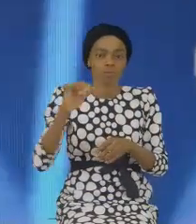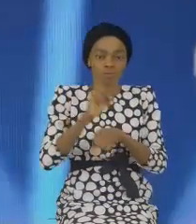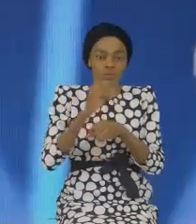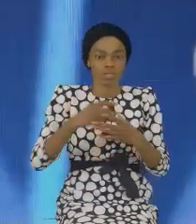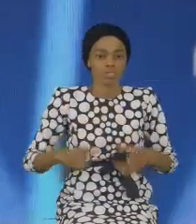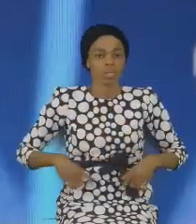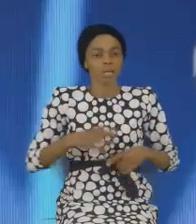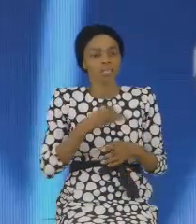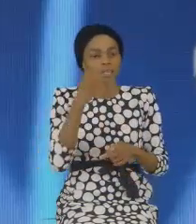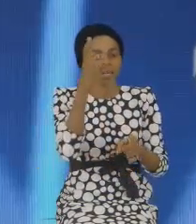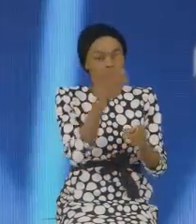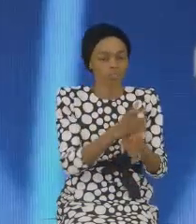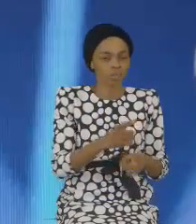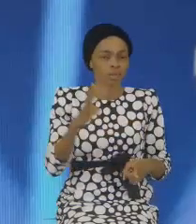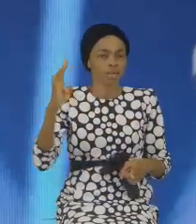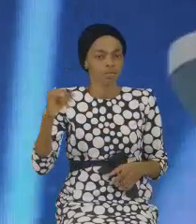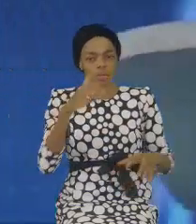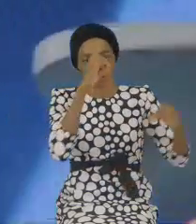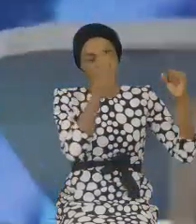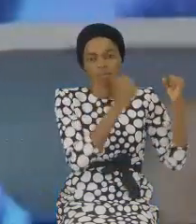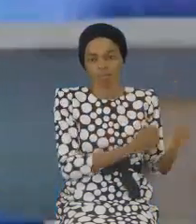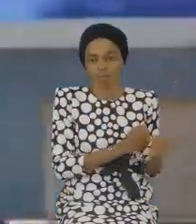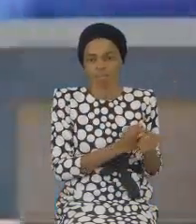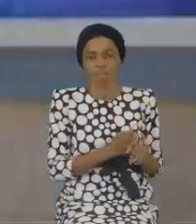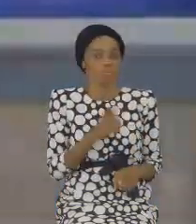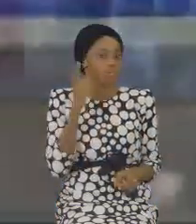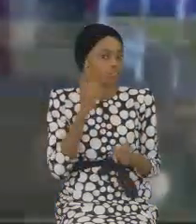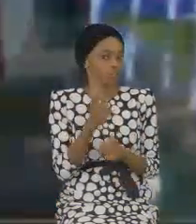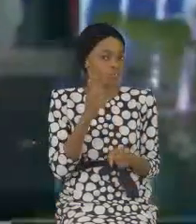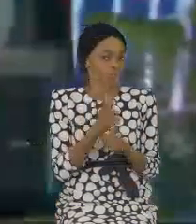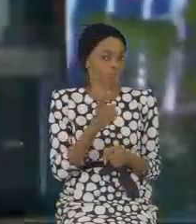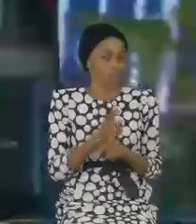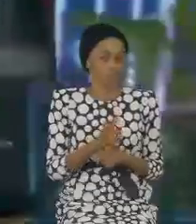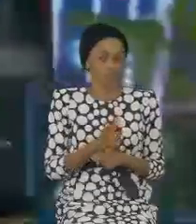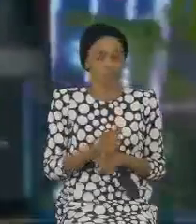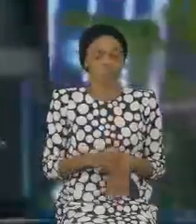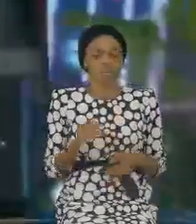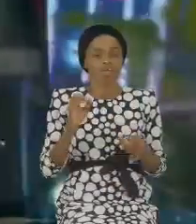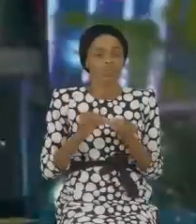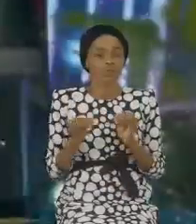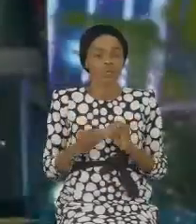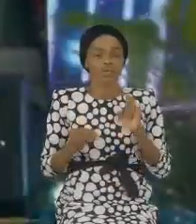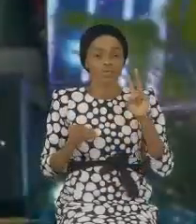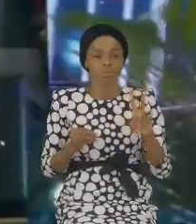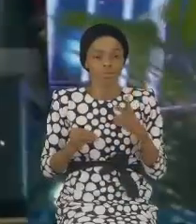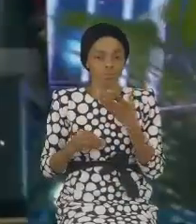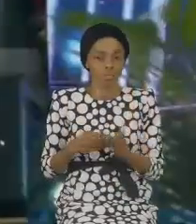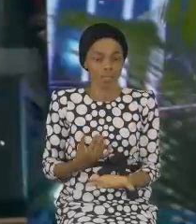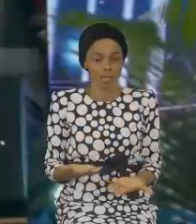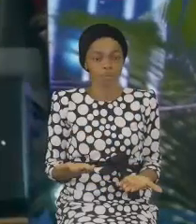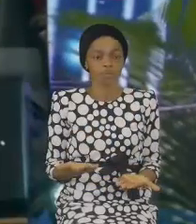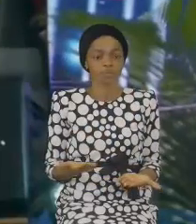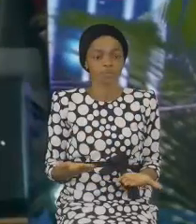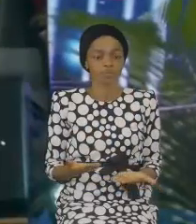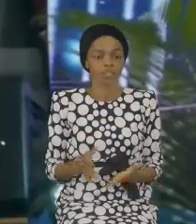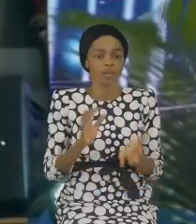by faith, their faith in Christ, justification. We're coming to number two here. In number two,